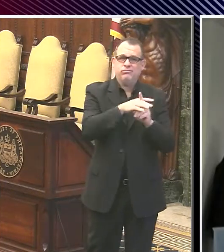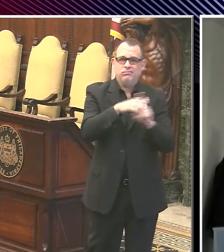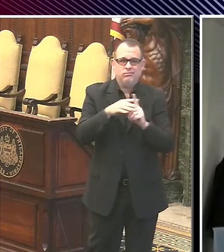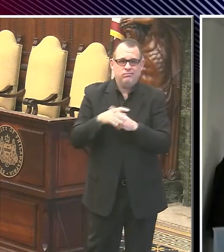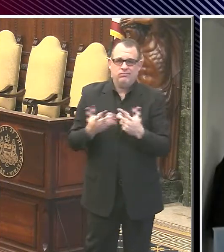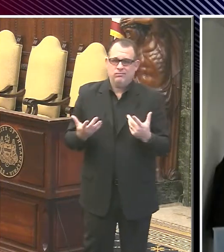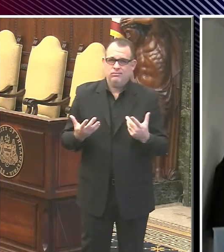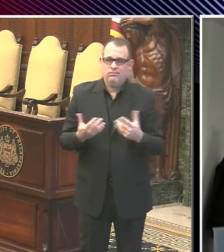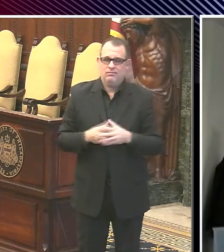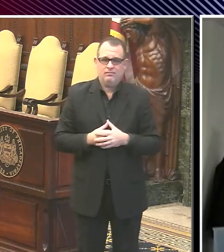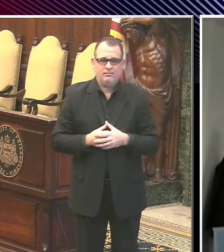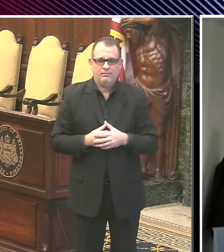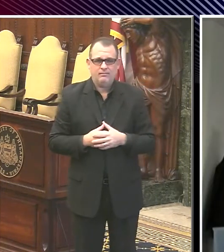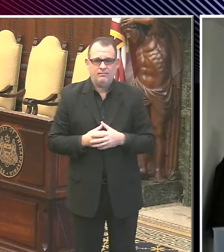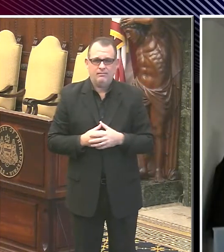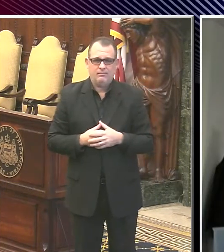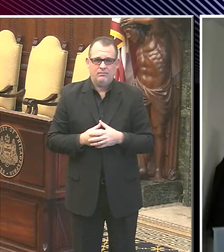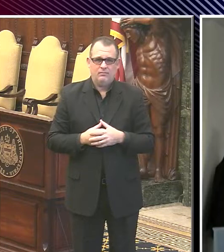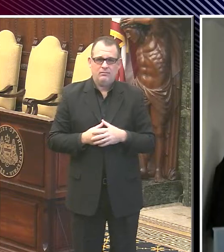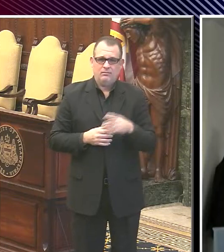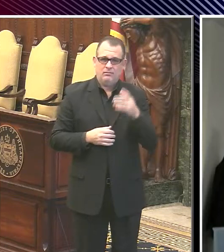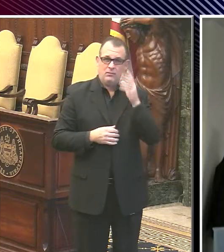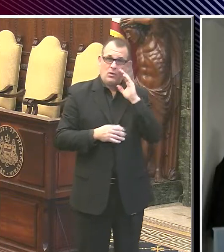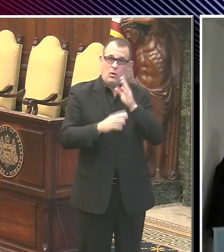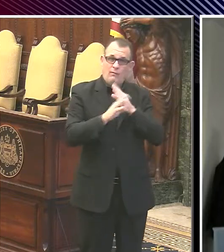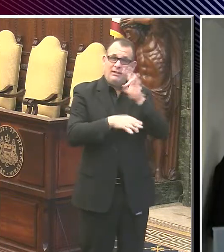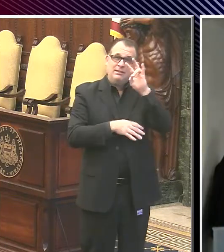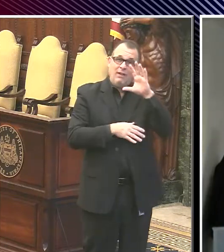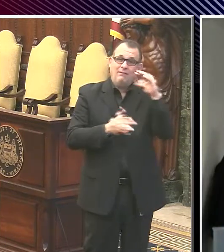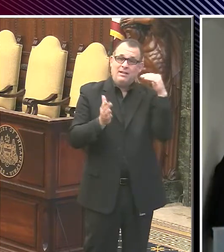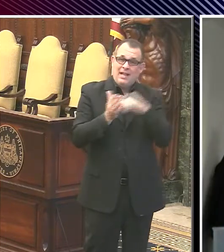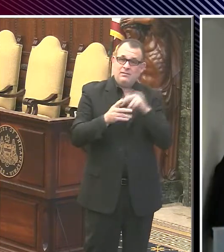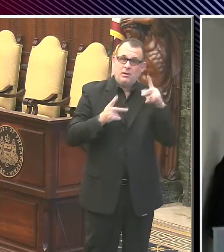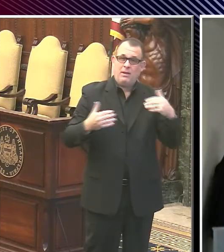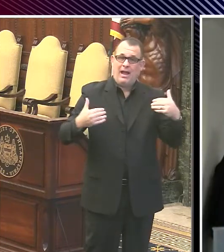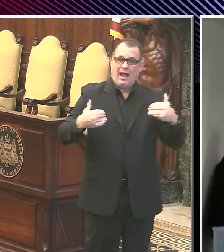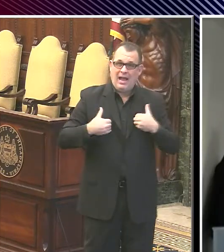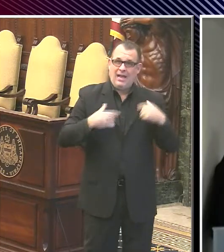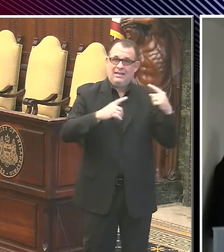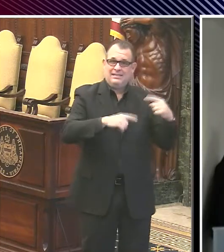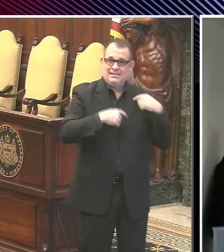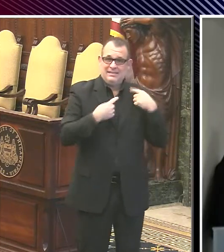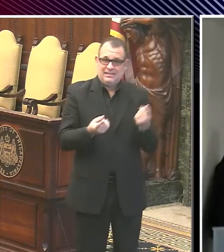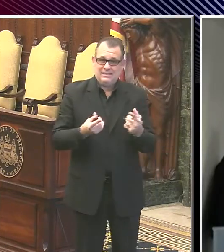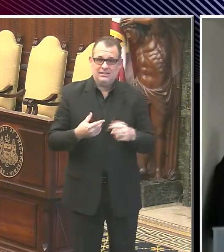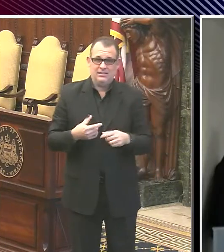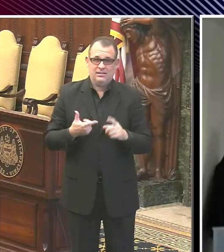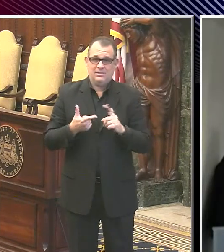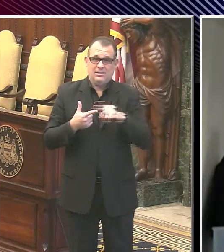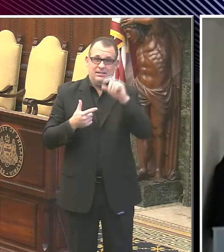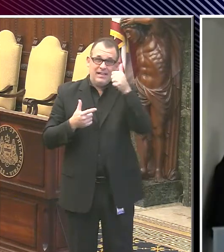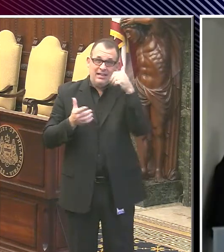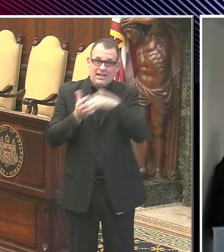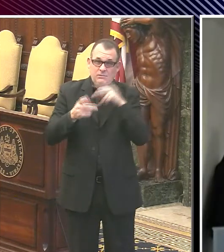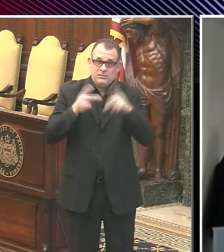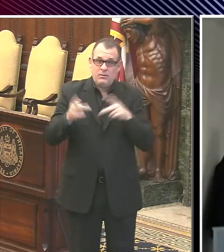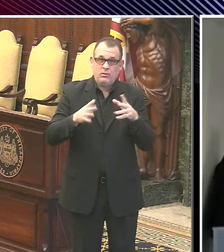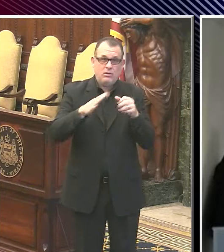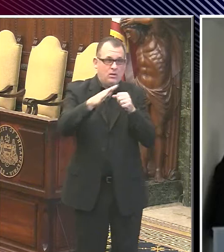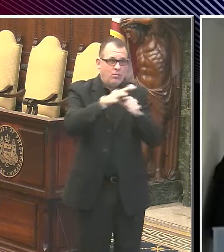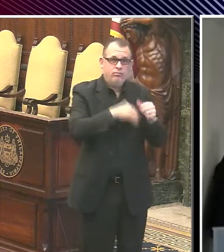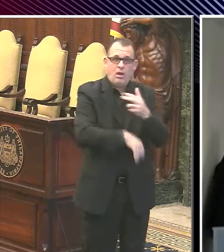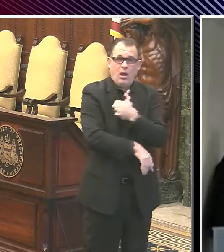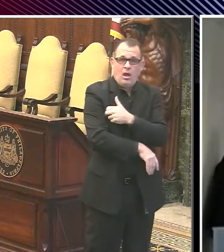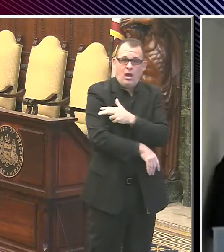We now have more than 75,000 people who've been infected with this virus, nearly 10,000 people who've been hospitalized, and more than 2,000 people who have